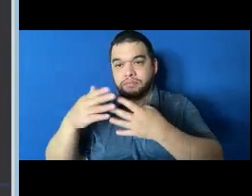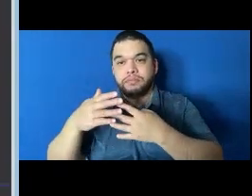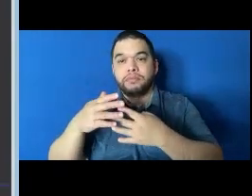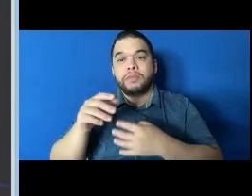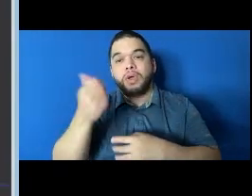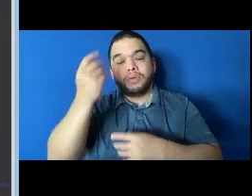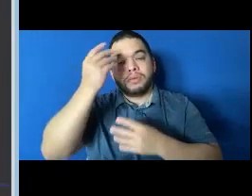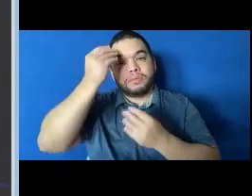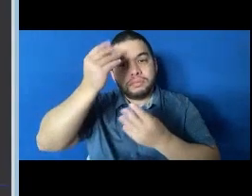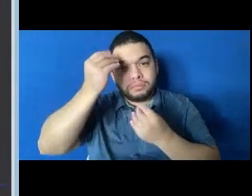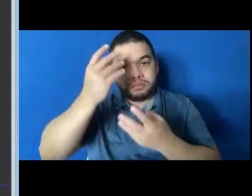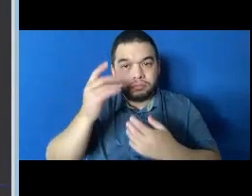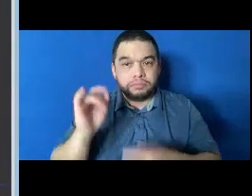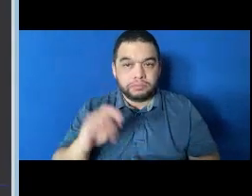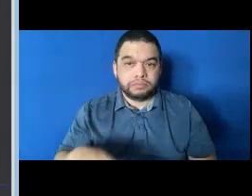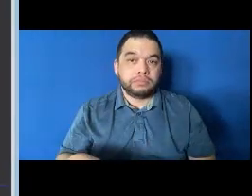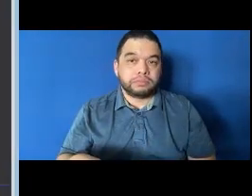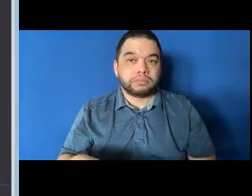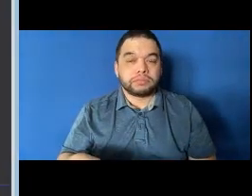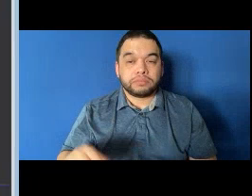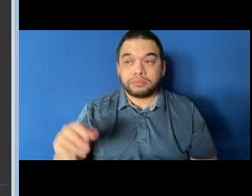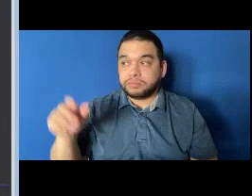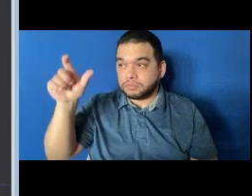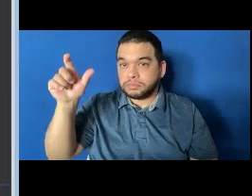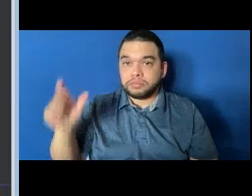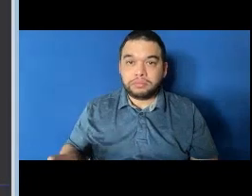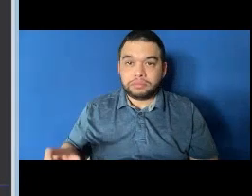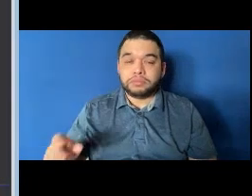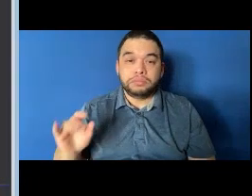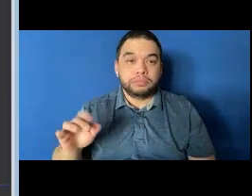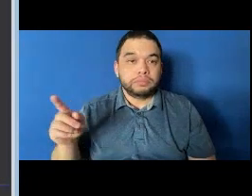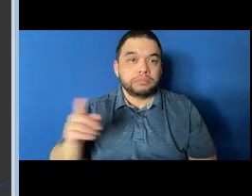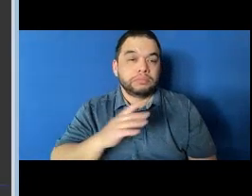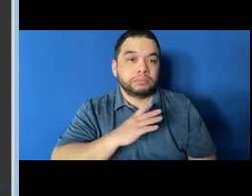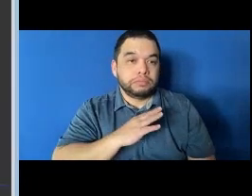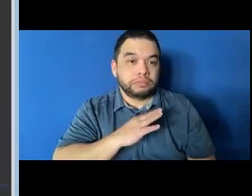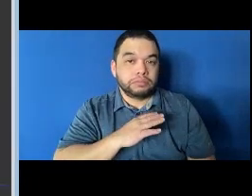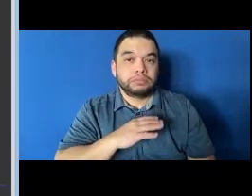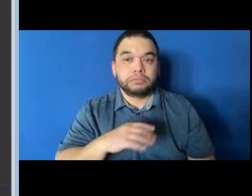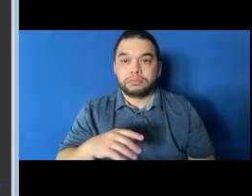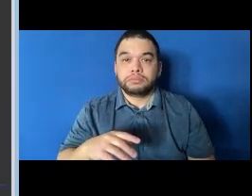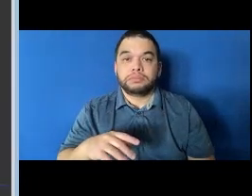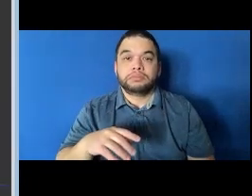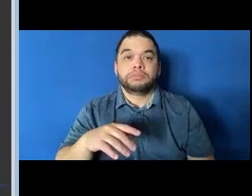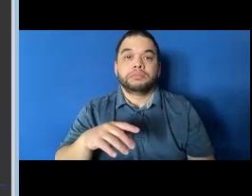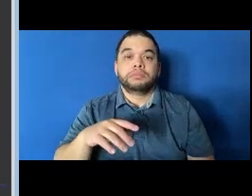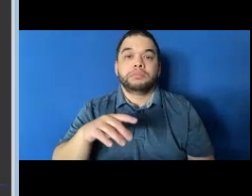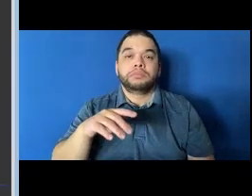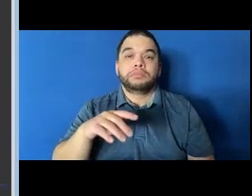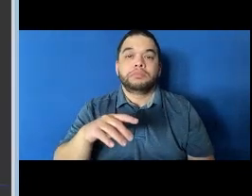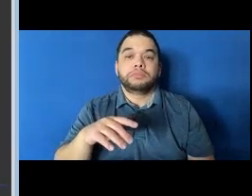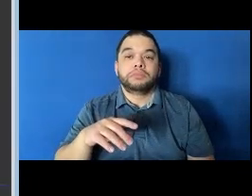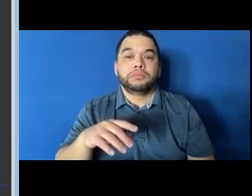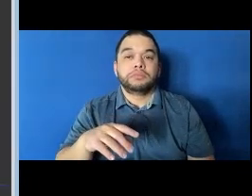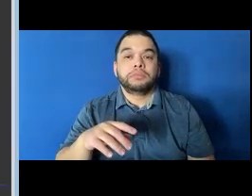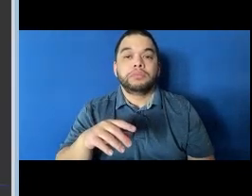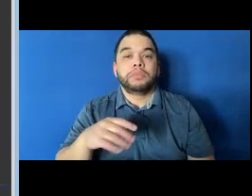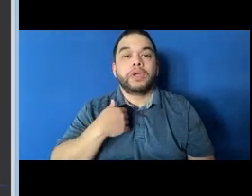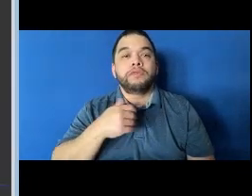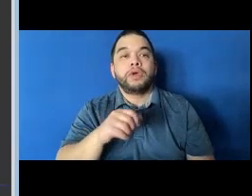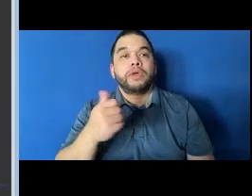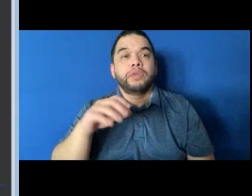datos? Pero una de las would be herramientas giving us a different más group of buenas data. del dashboard son los So sensores let's look de at the río. dashboard. Aquí paso entonces a So Emanuel, we